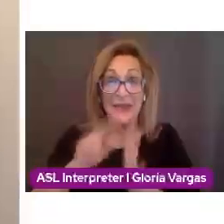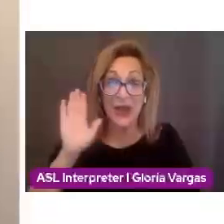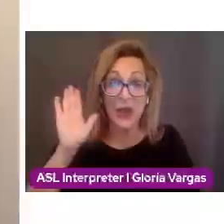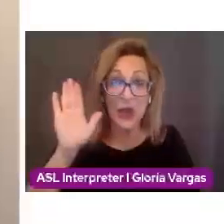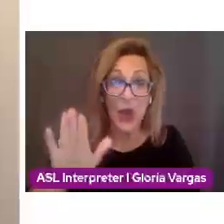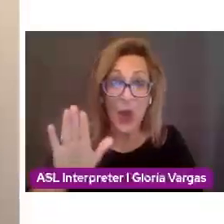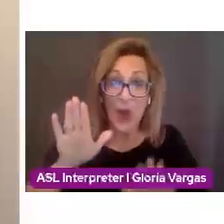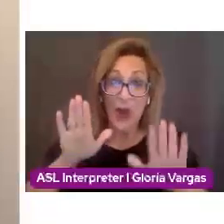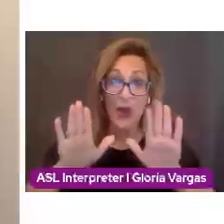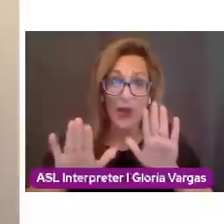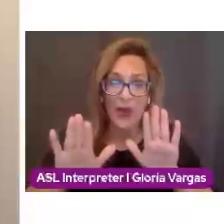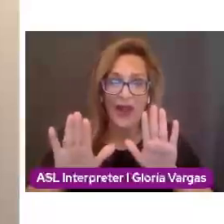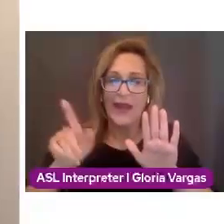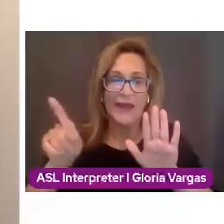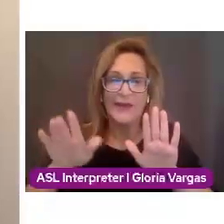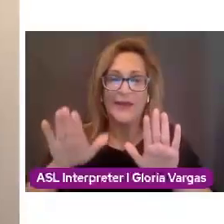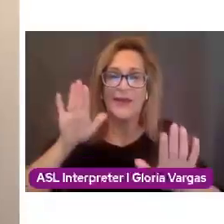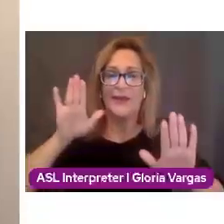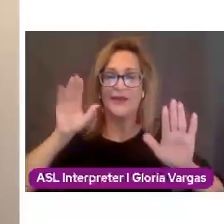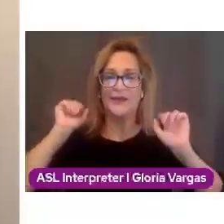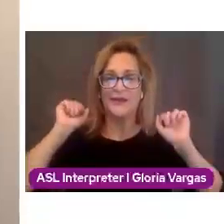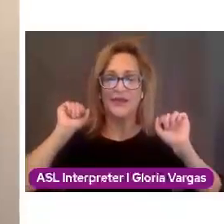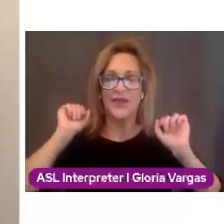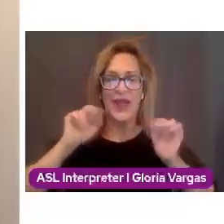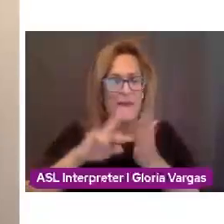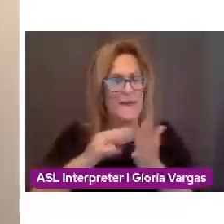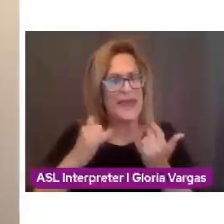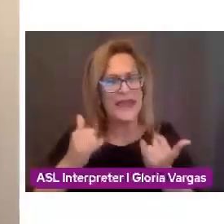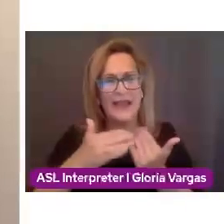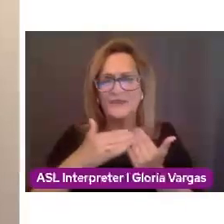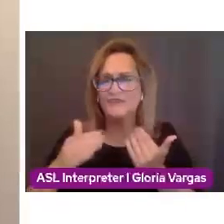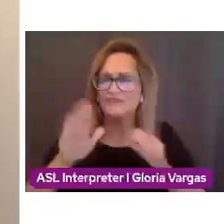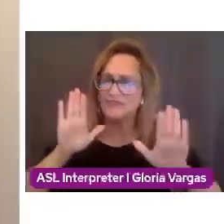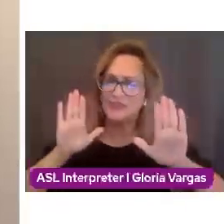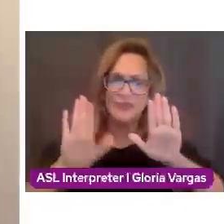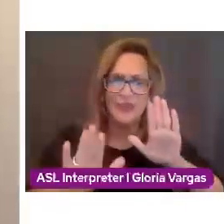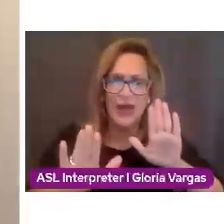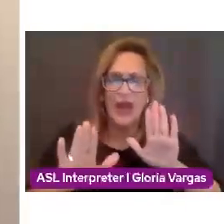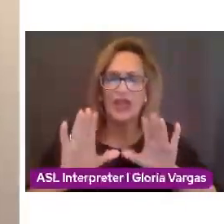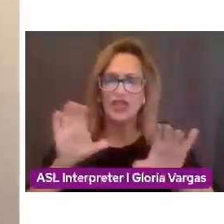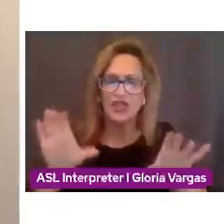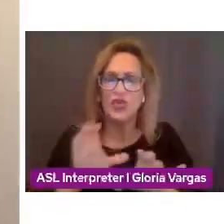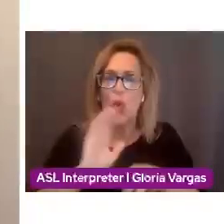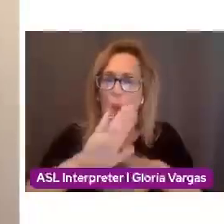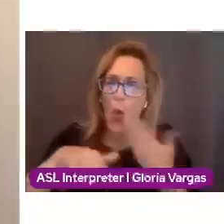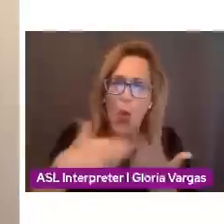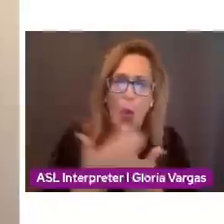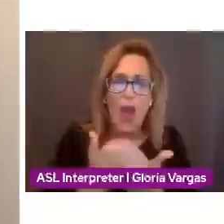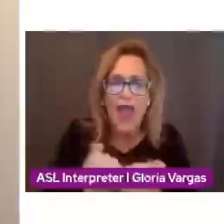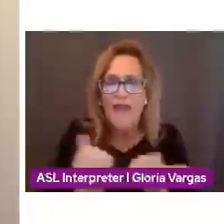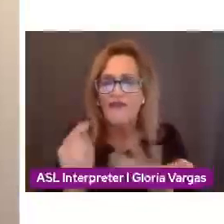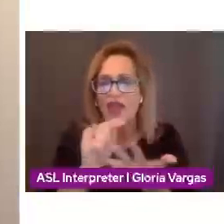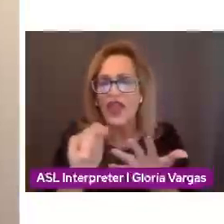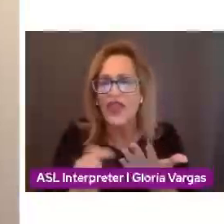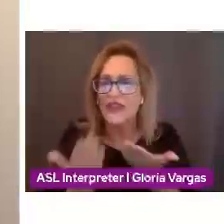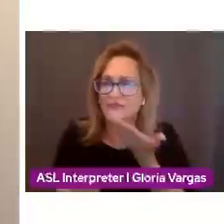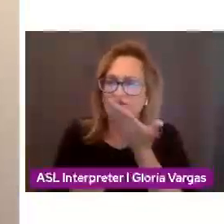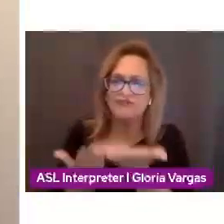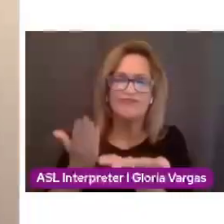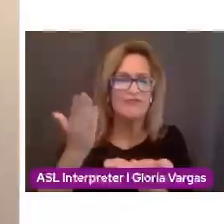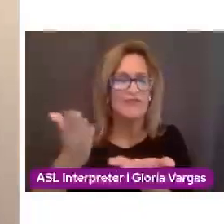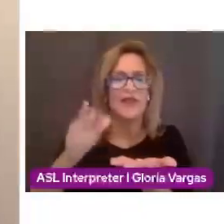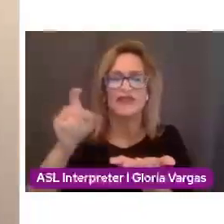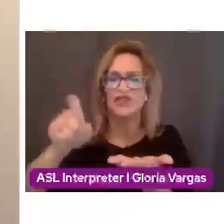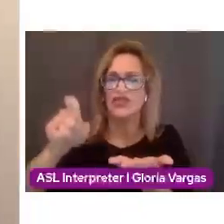pedal to the metal moment. We need to be entertaining and putting everything on the table. And even if there